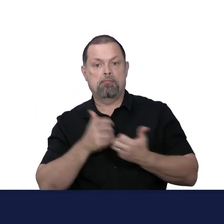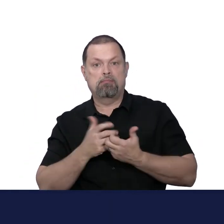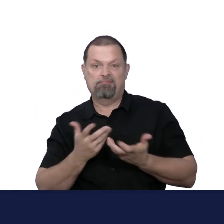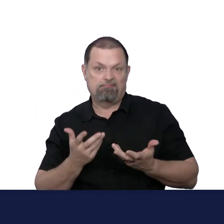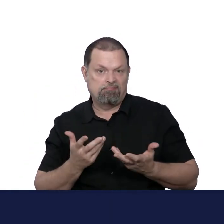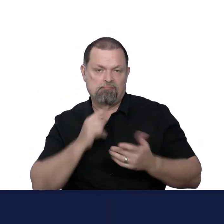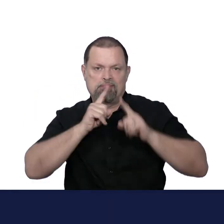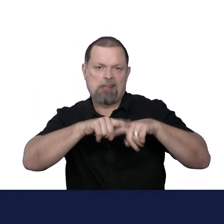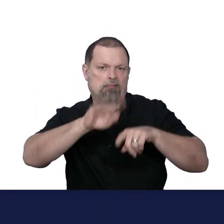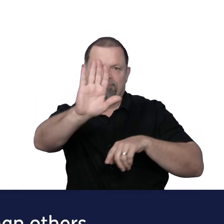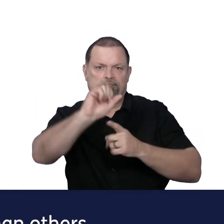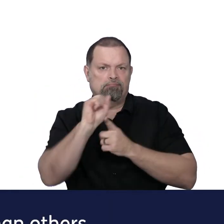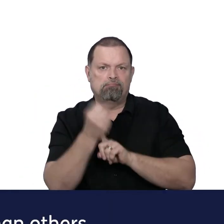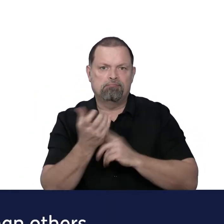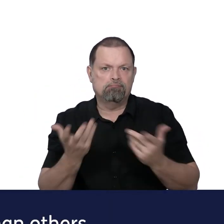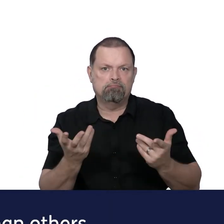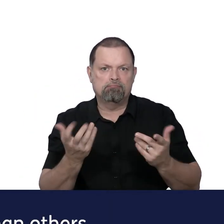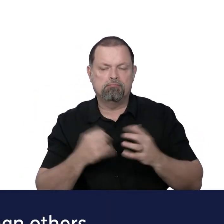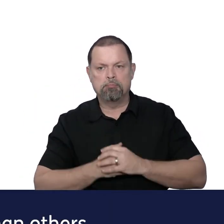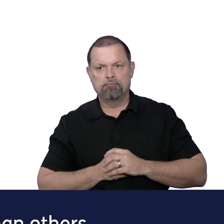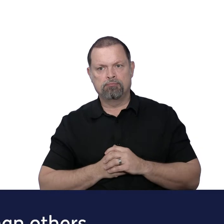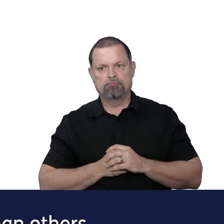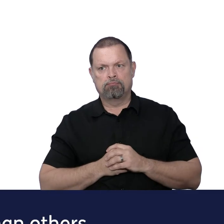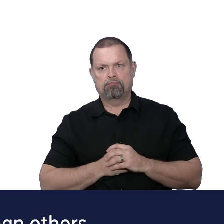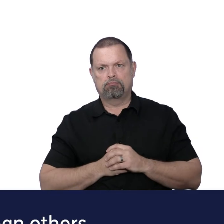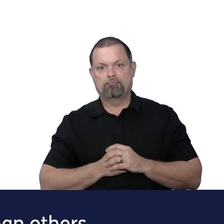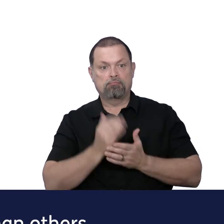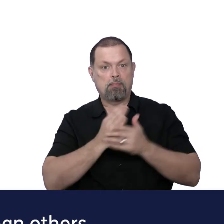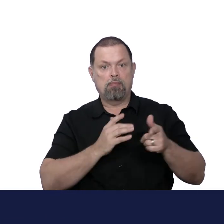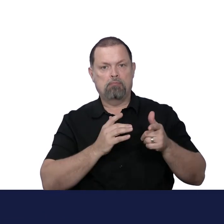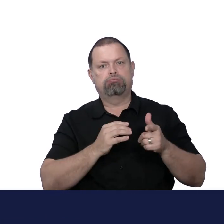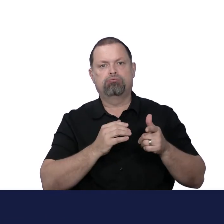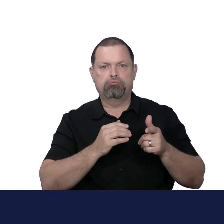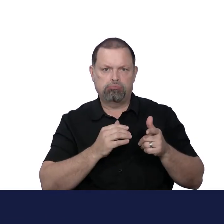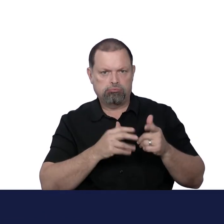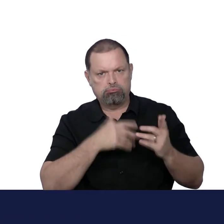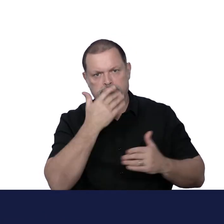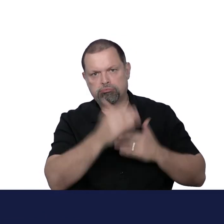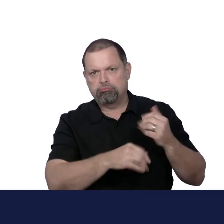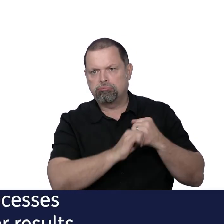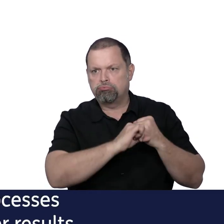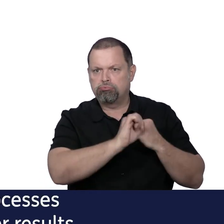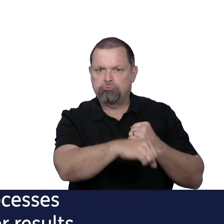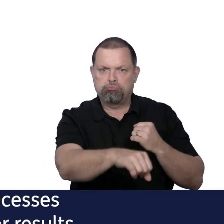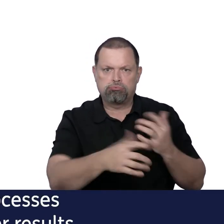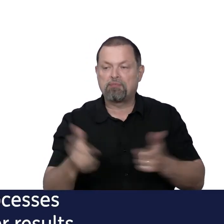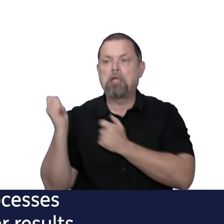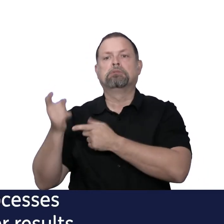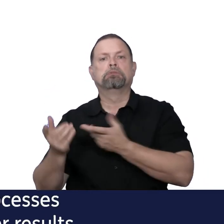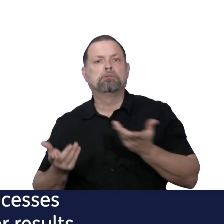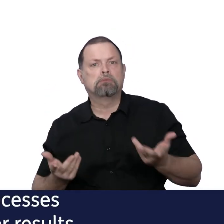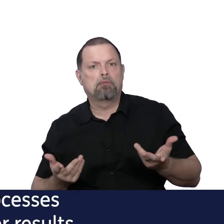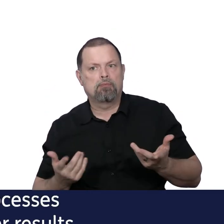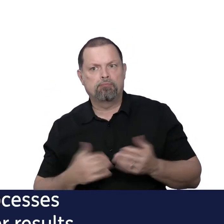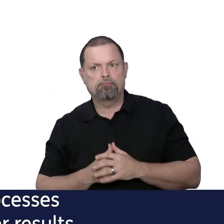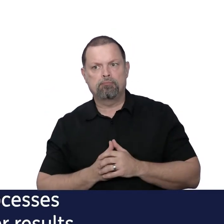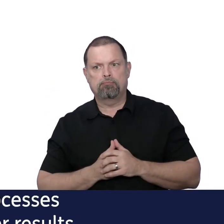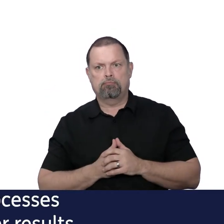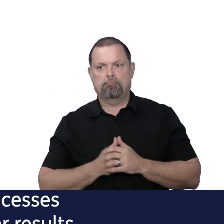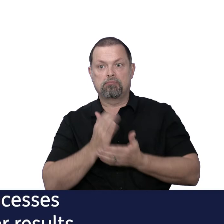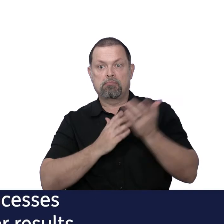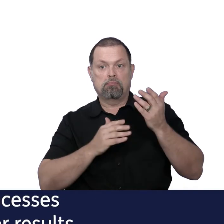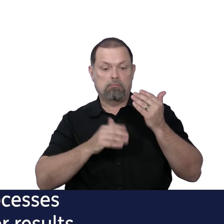situation. Some may take more time than others. As well, each of